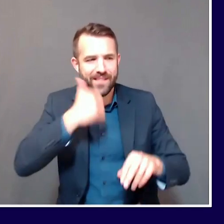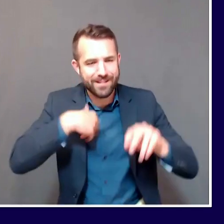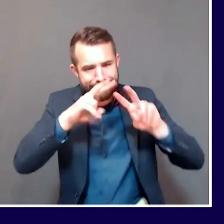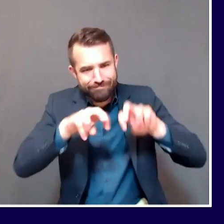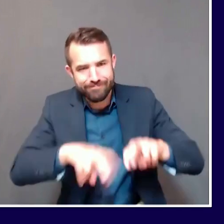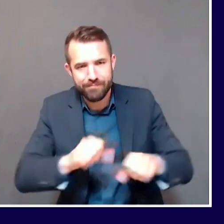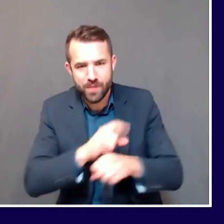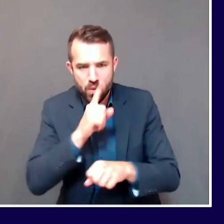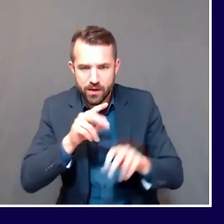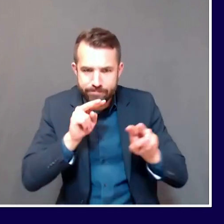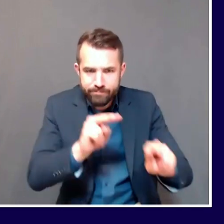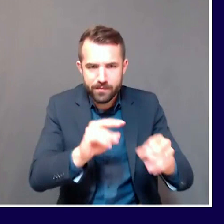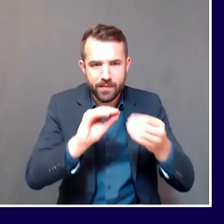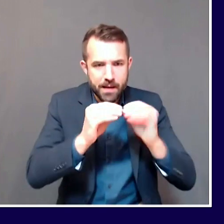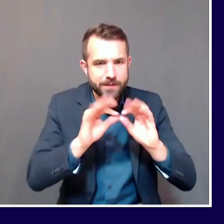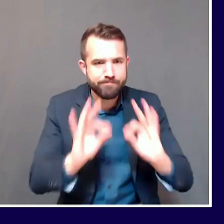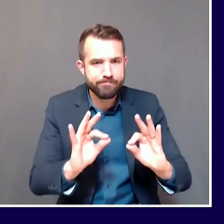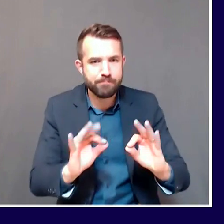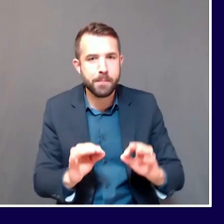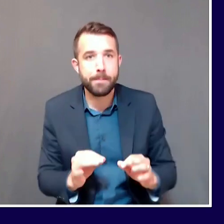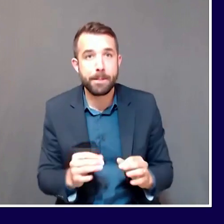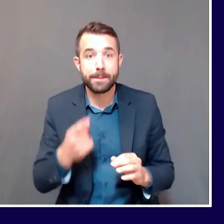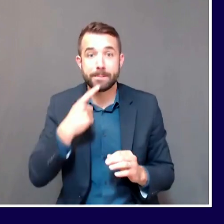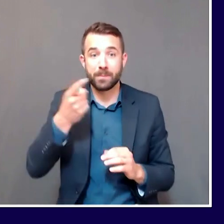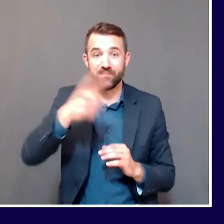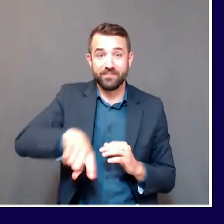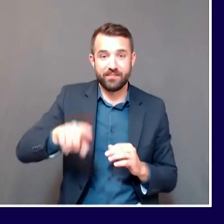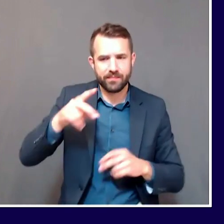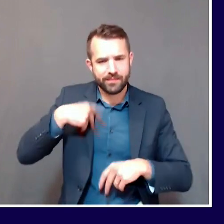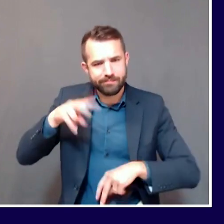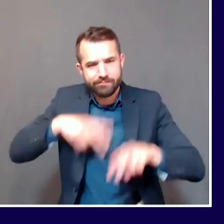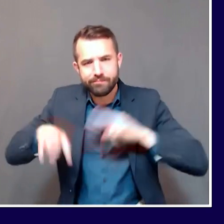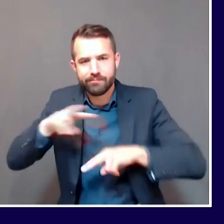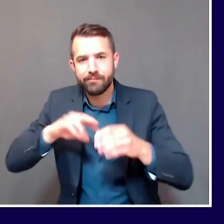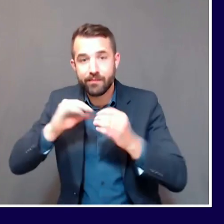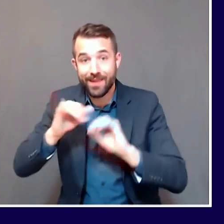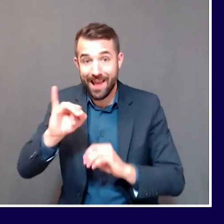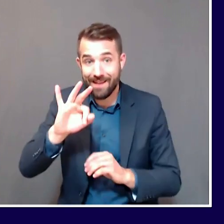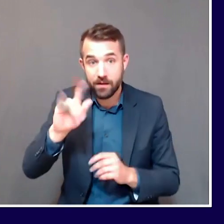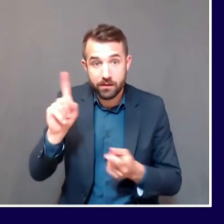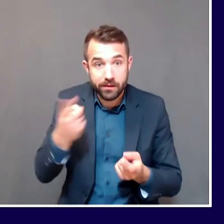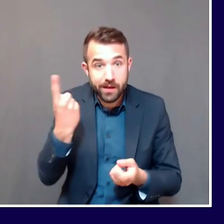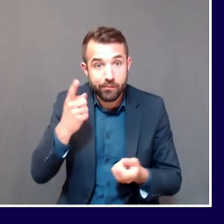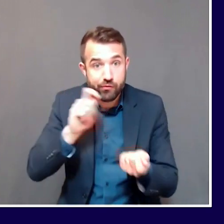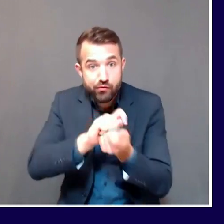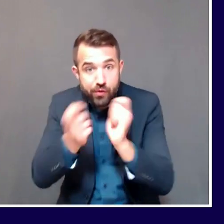in the coming days and weeks. And as soon as we have any changes, we'll let you know.